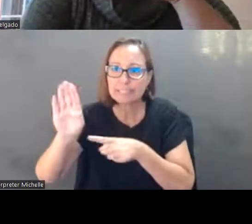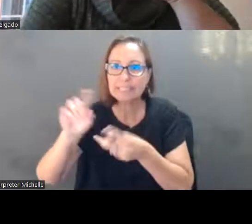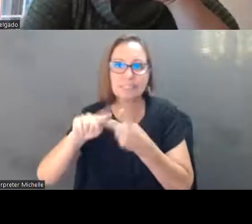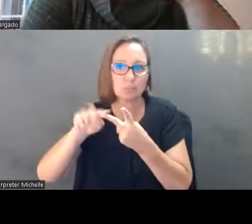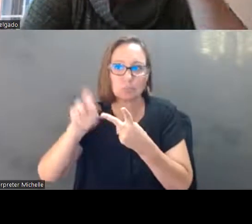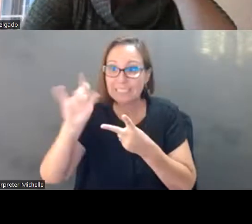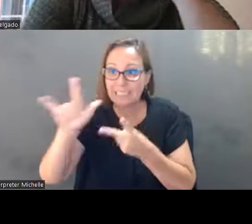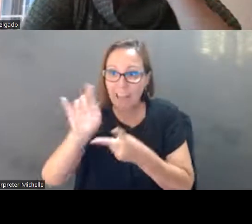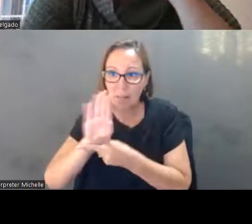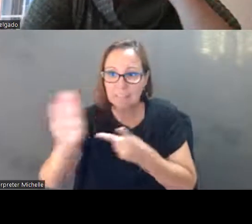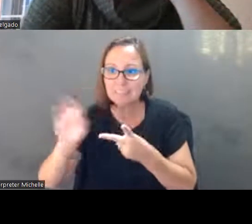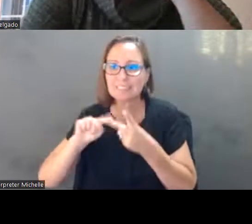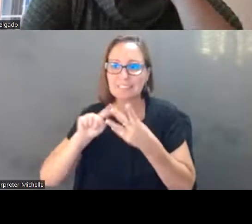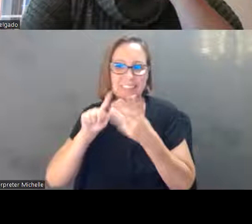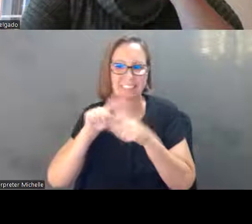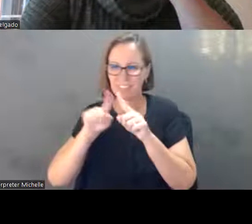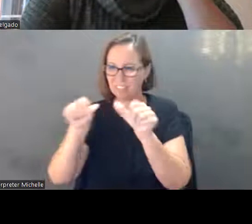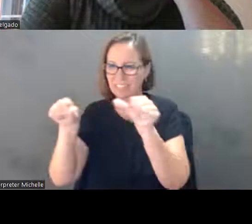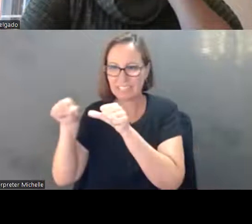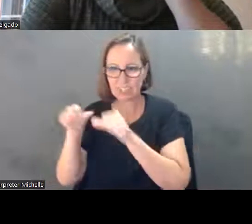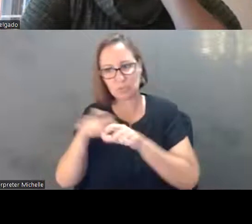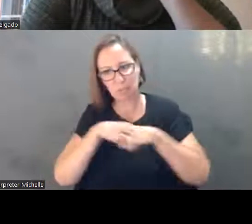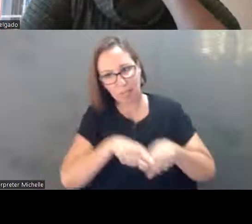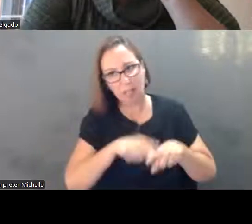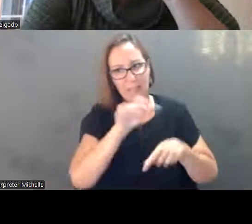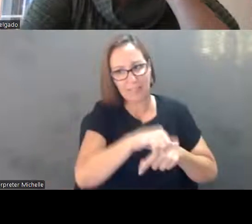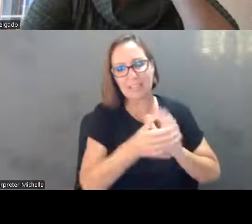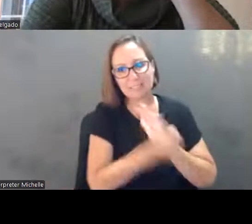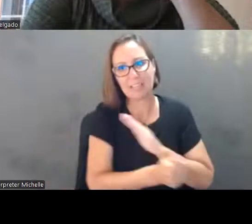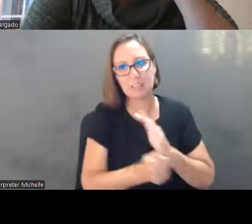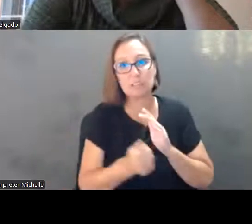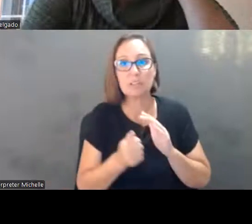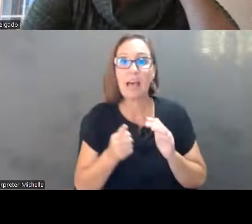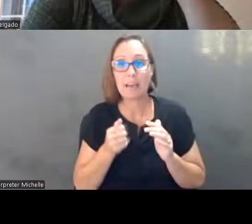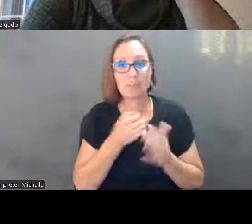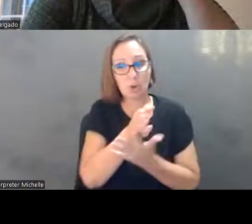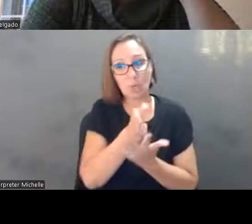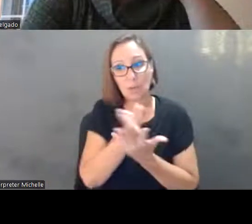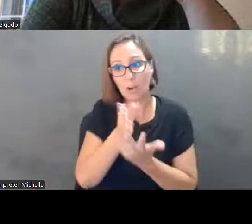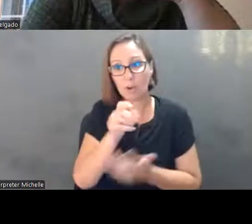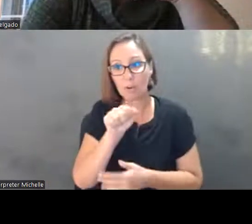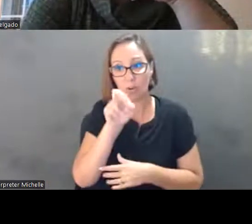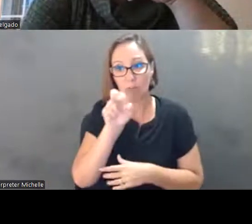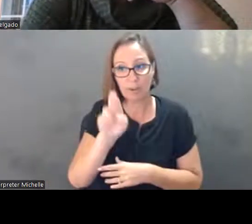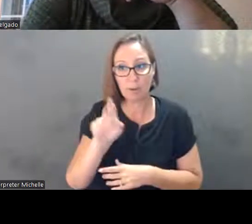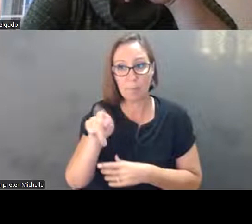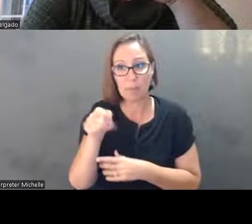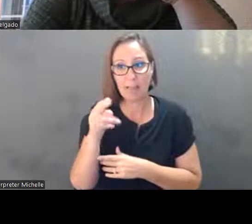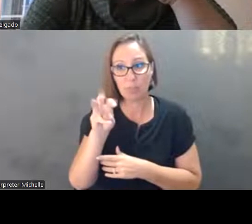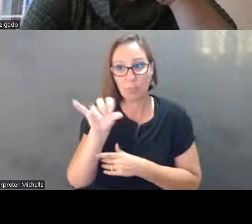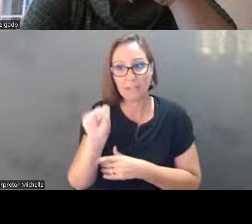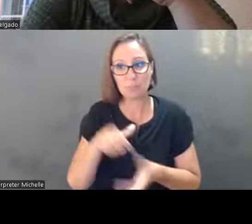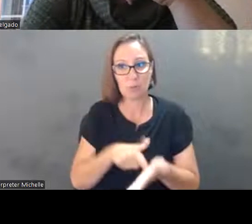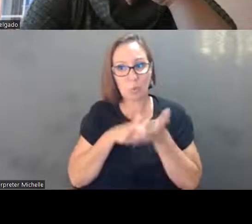sectors. And there is a need for career pathways for people in direct care, because as long as direct